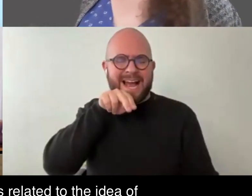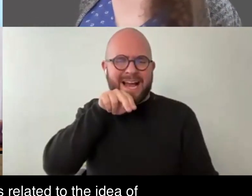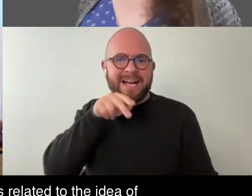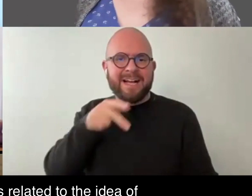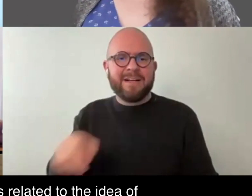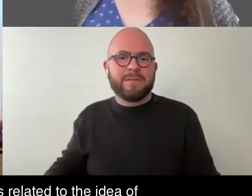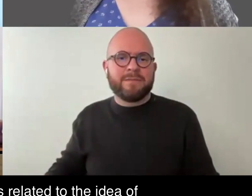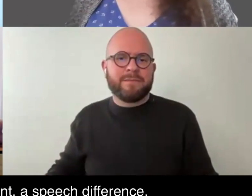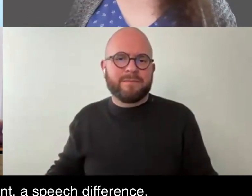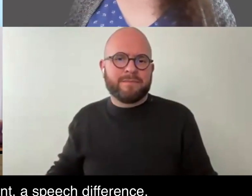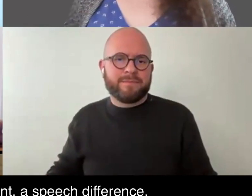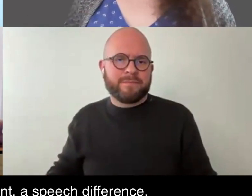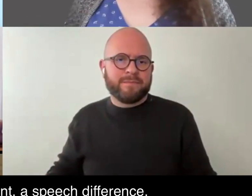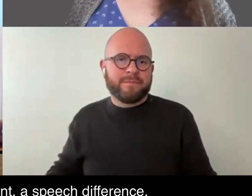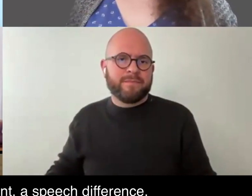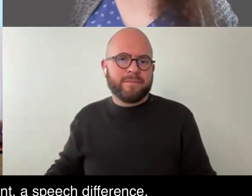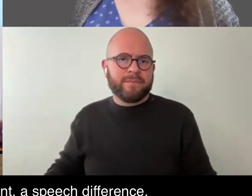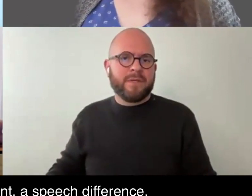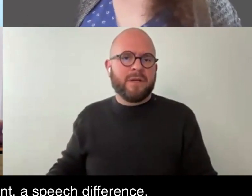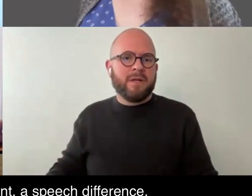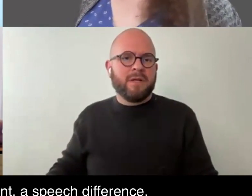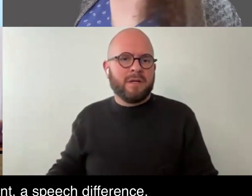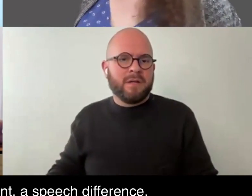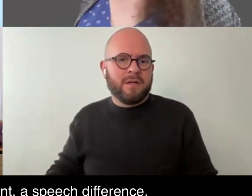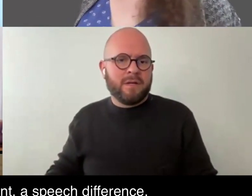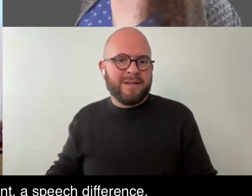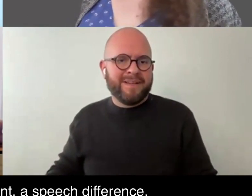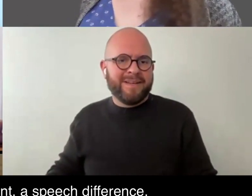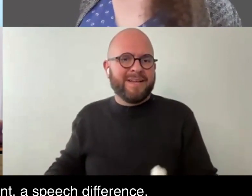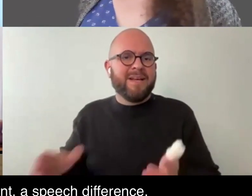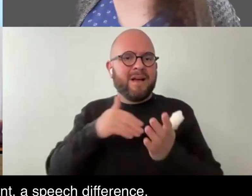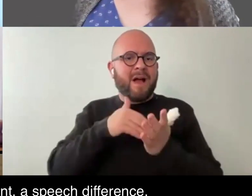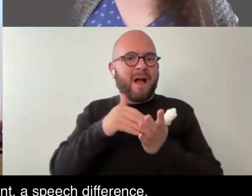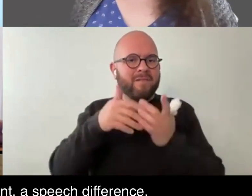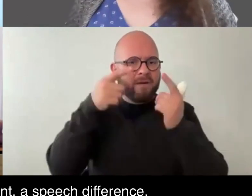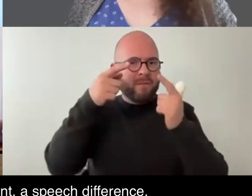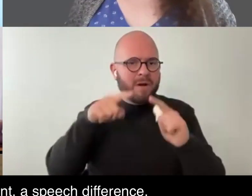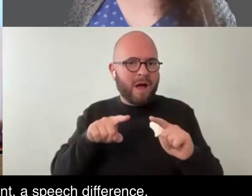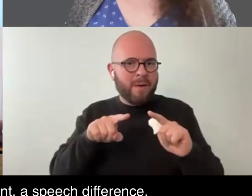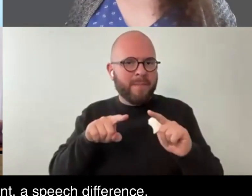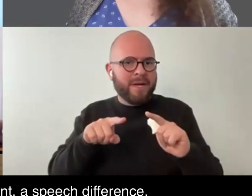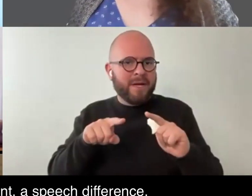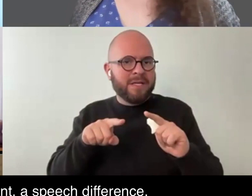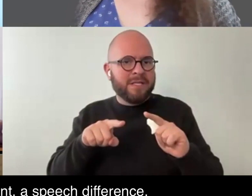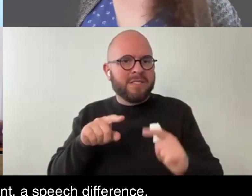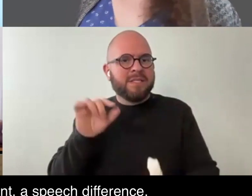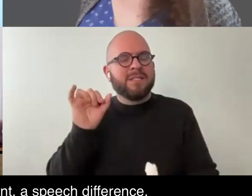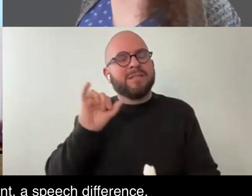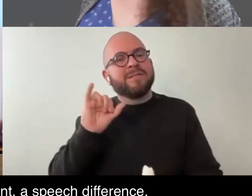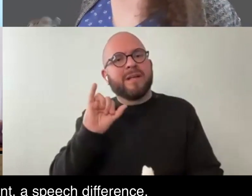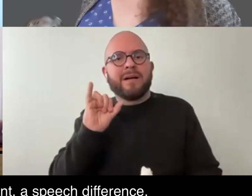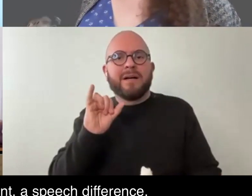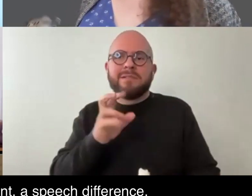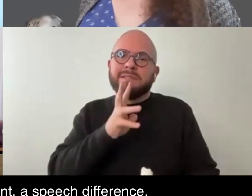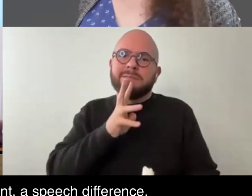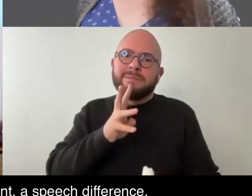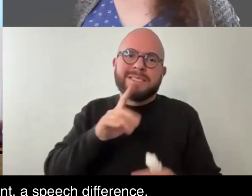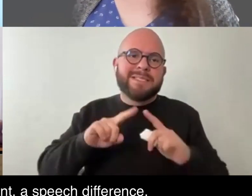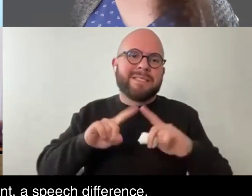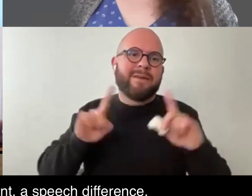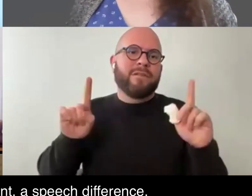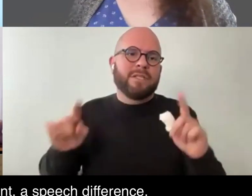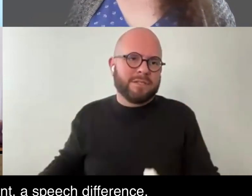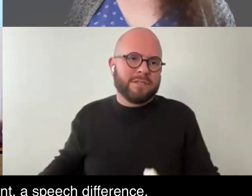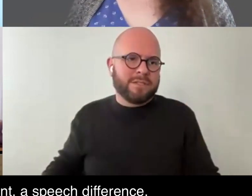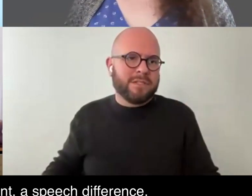It's often understood to be a speech impediment, a speech difference. And Moses